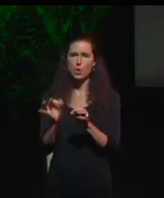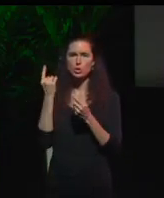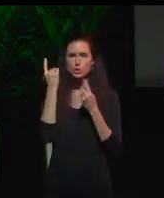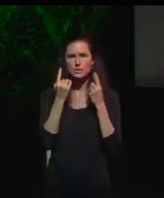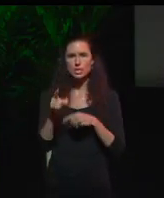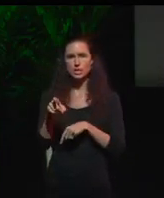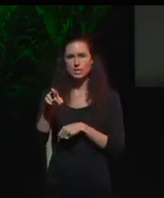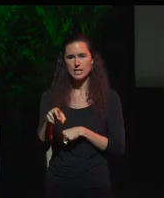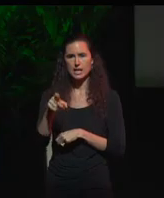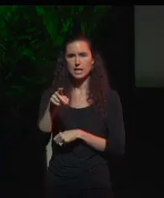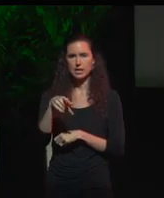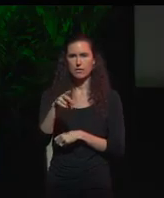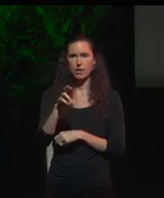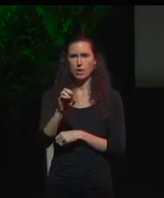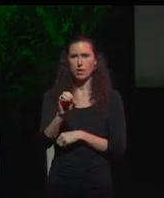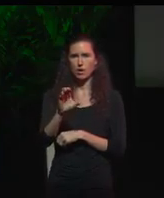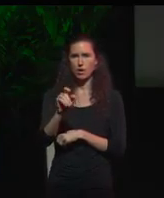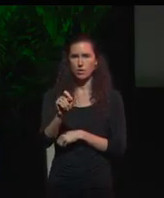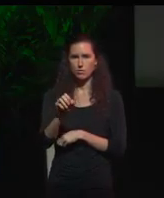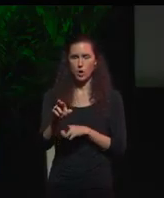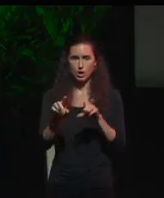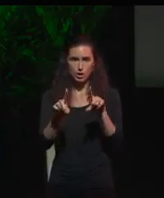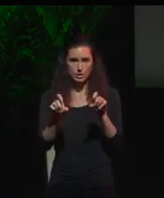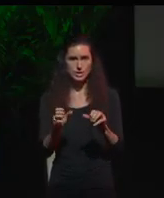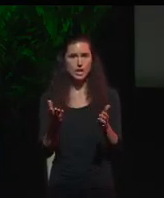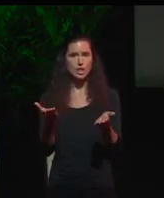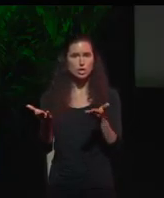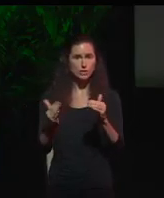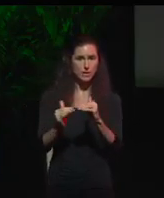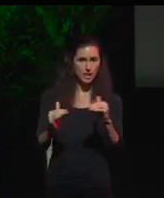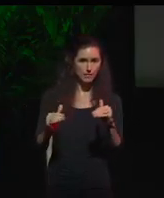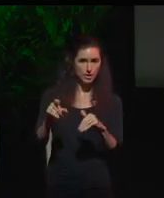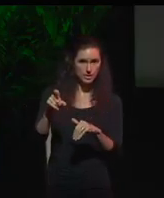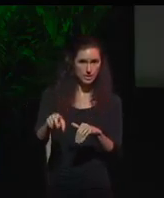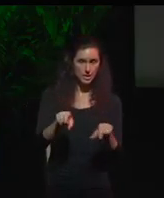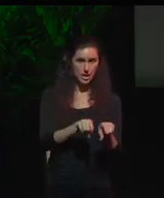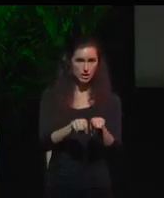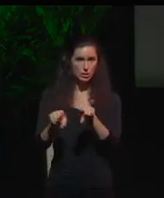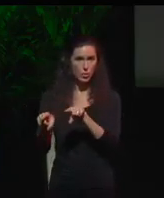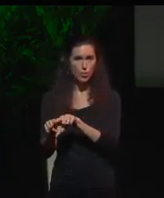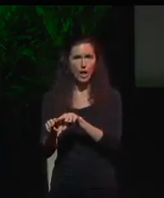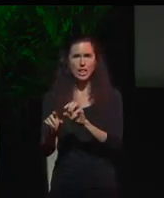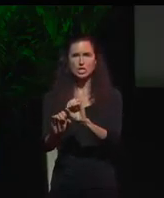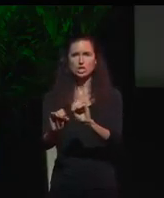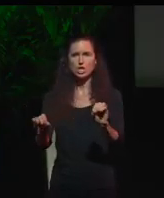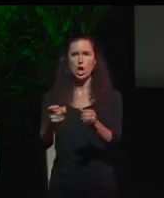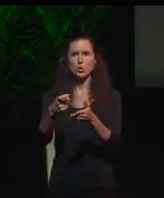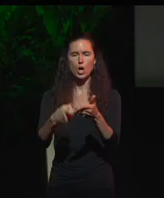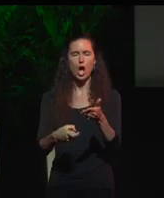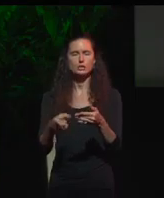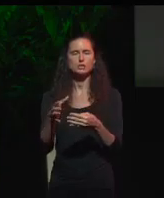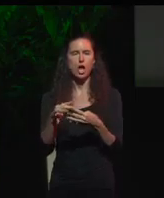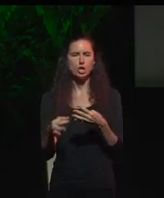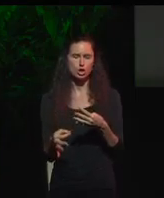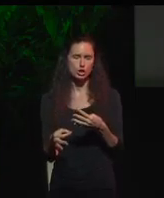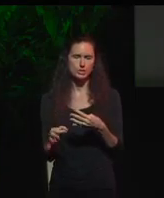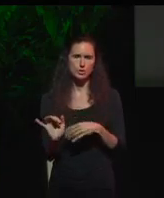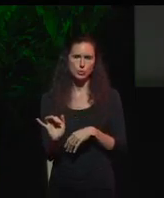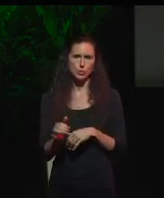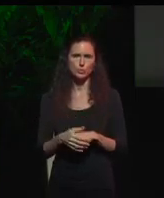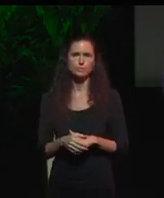the need for proctor testing, the service level needed, as well as no-cost alternatives to proctor